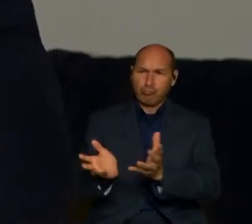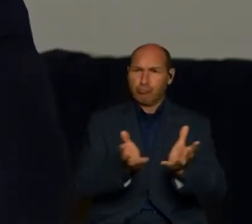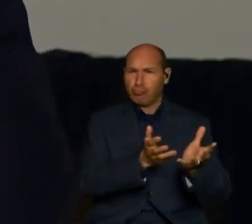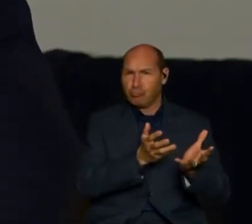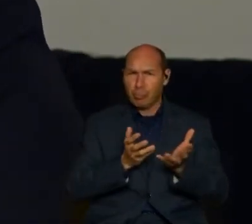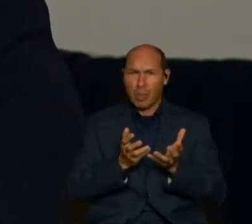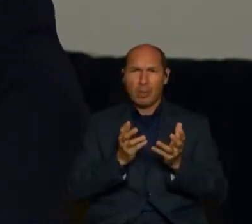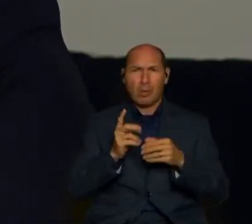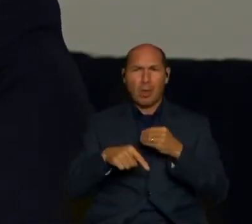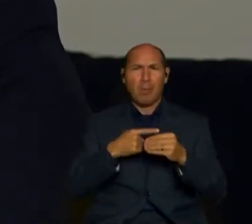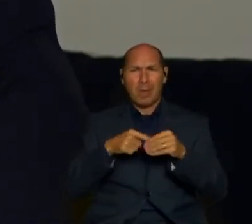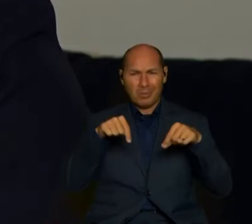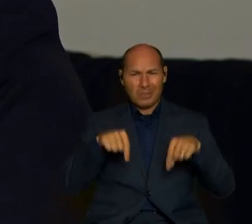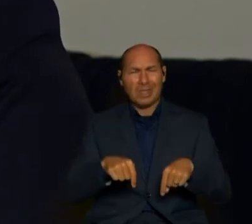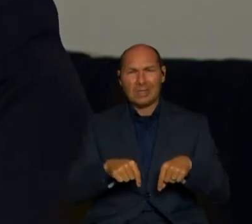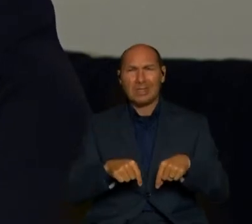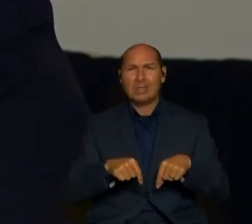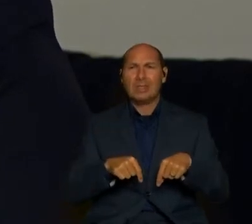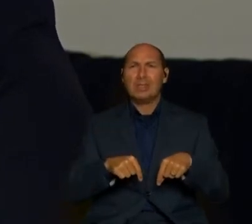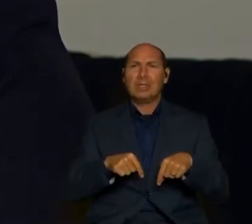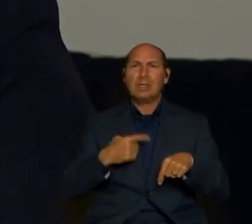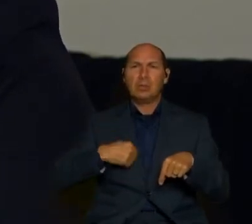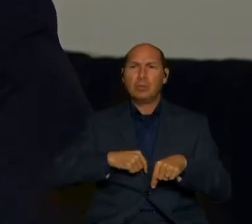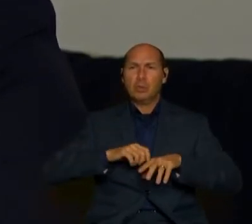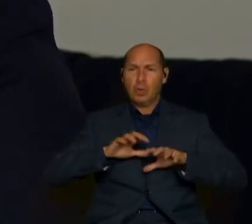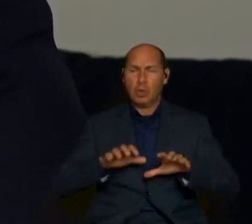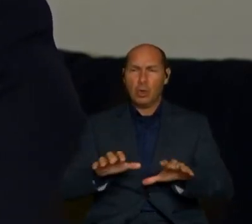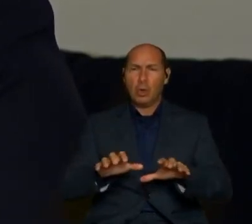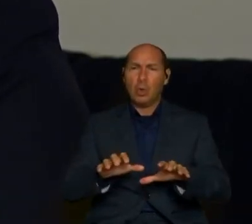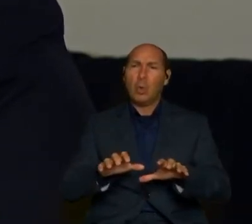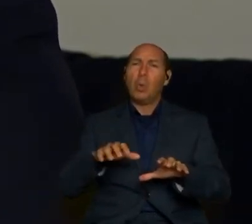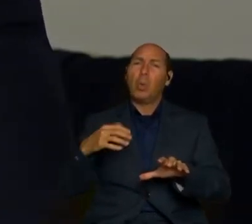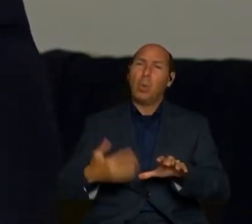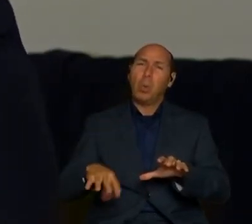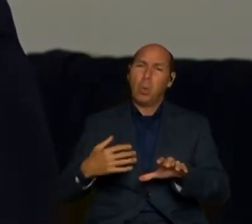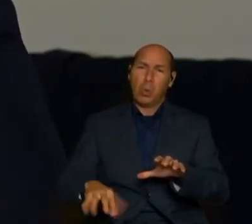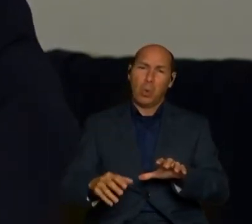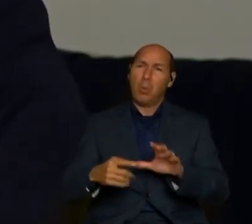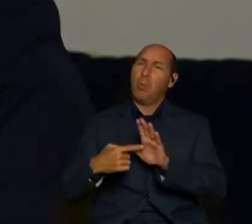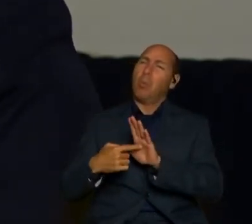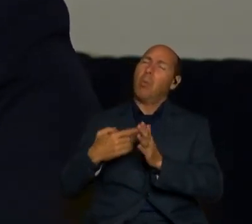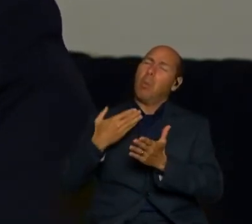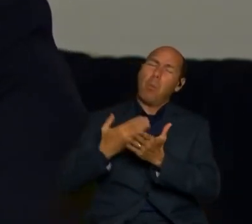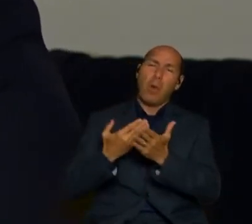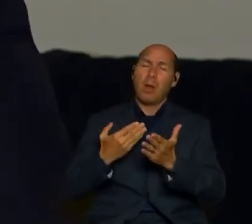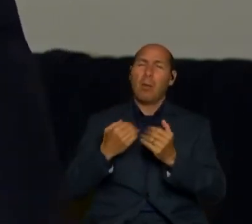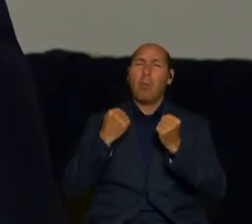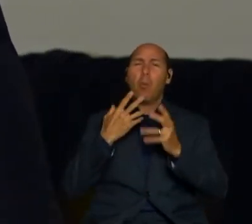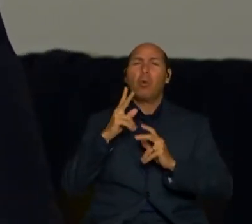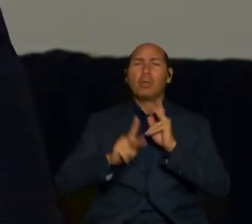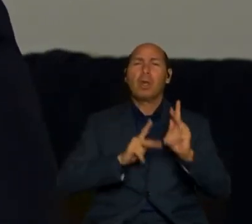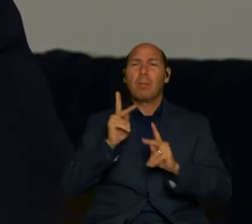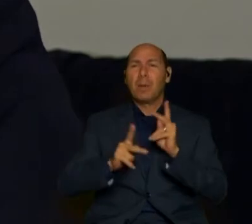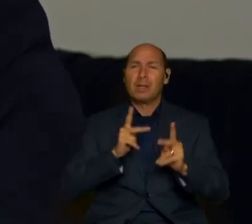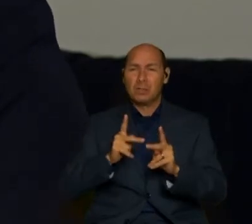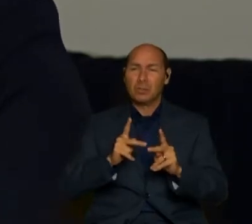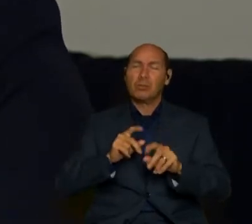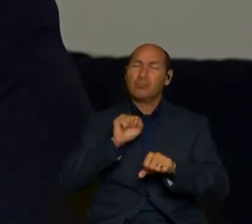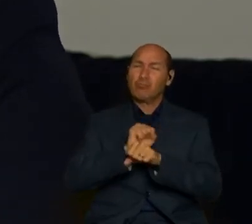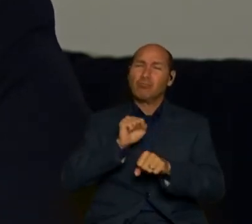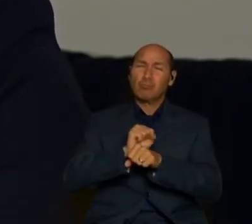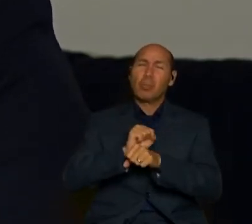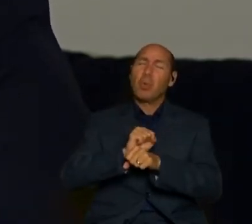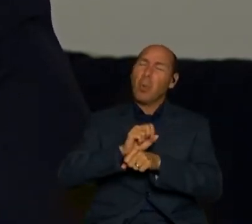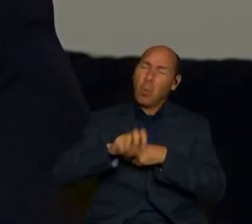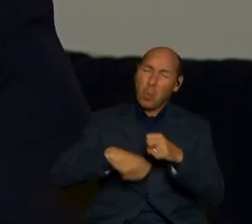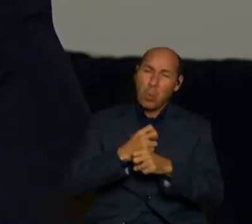we're doing this, speaks volume of the hard work of a lot of people, of the hard decisions that have had